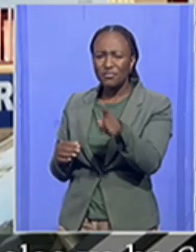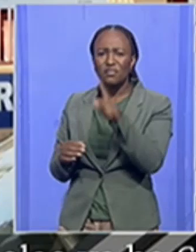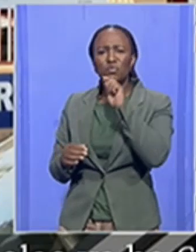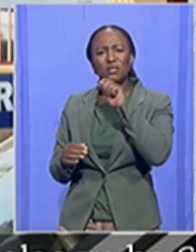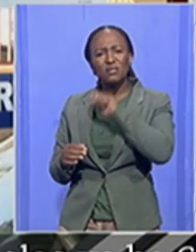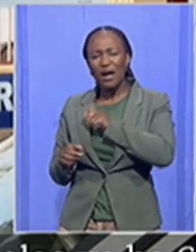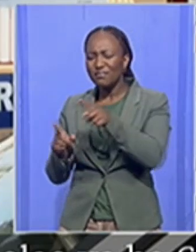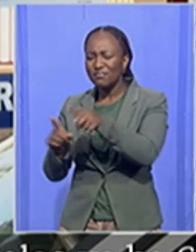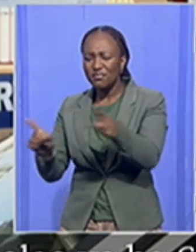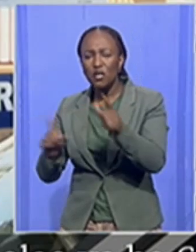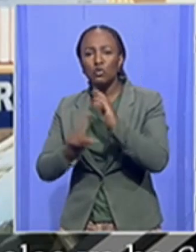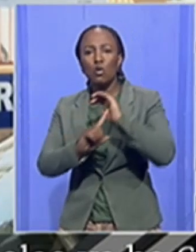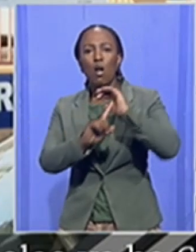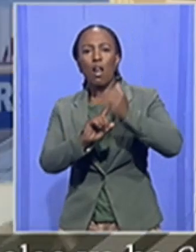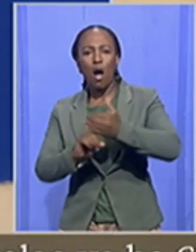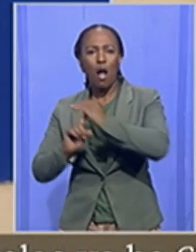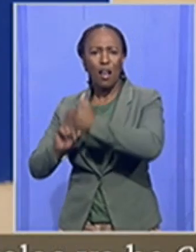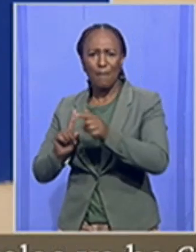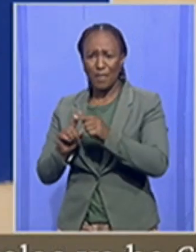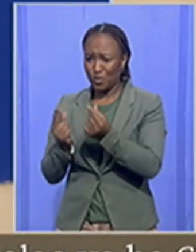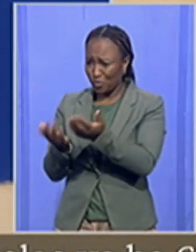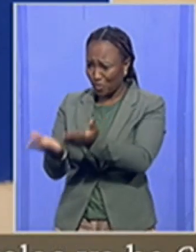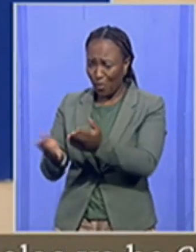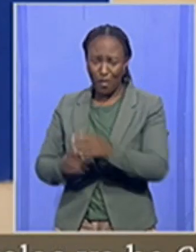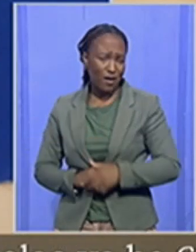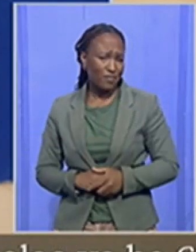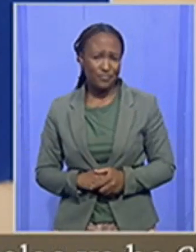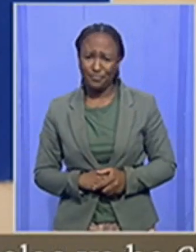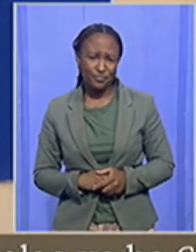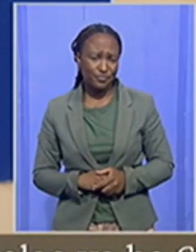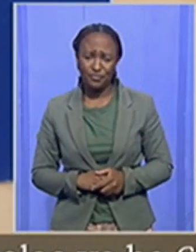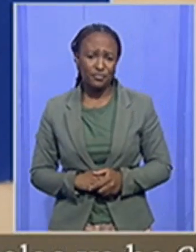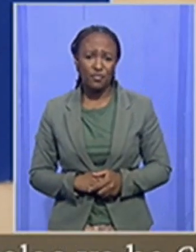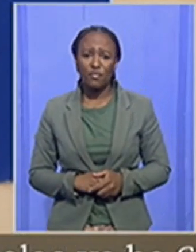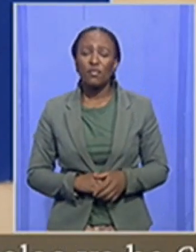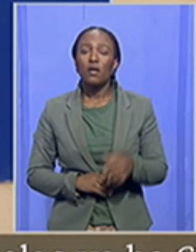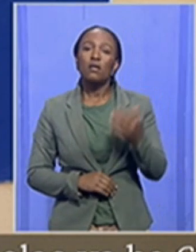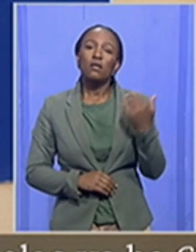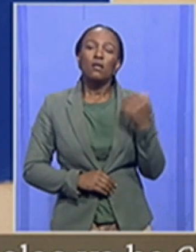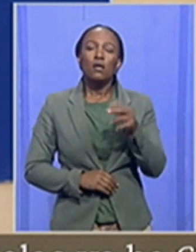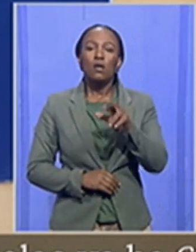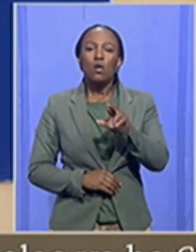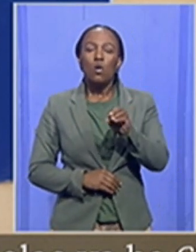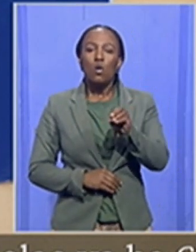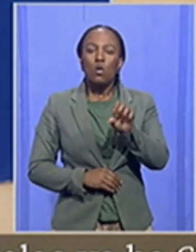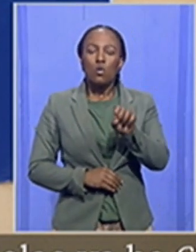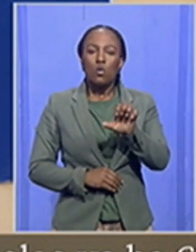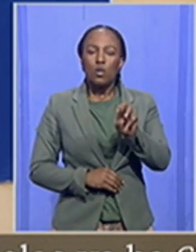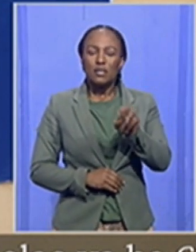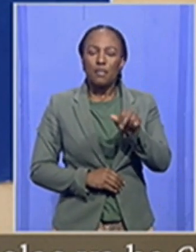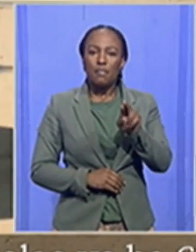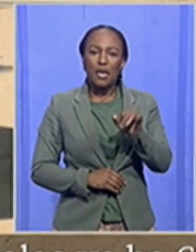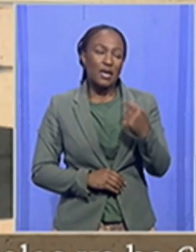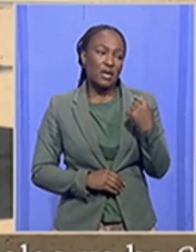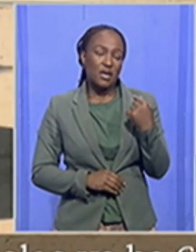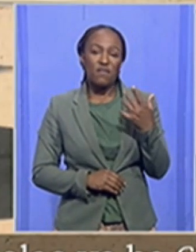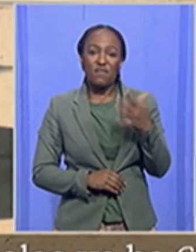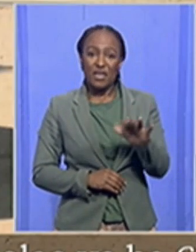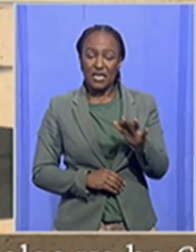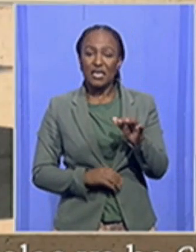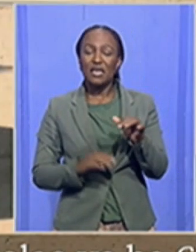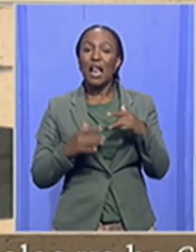ka mokgwa ba dirang ka gona a se tšona. Go sa le bjalo Sersanta Rosemary Ndlovu o ahloletšwe kgolegong makga a tshela a